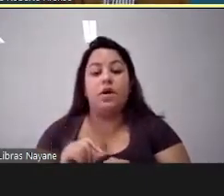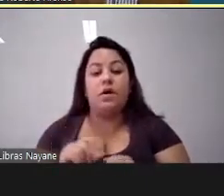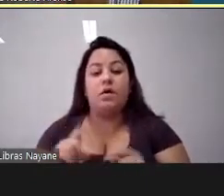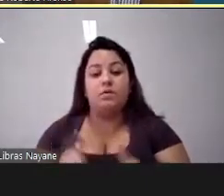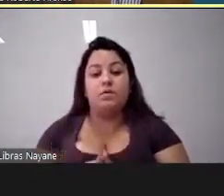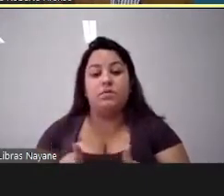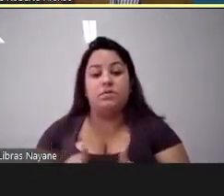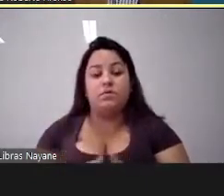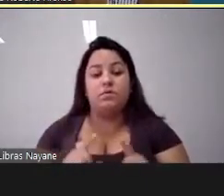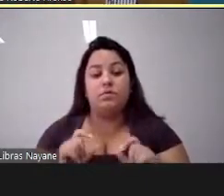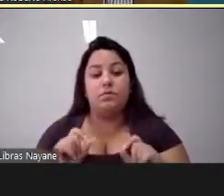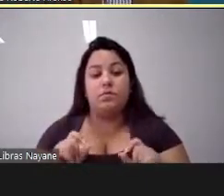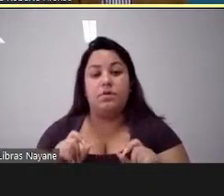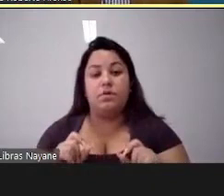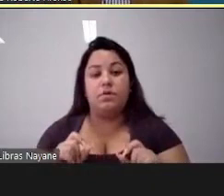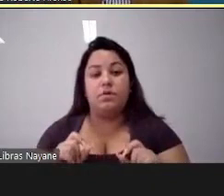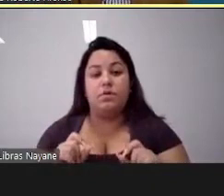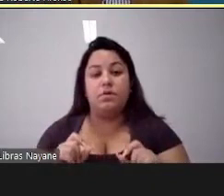And